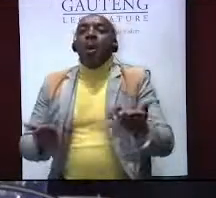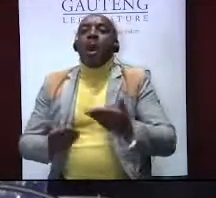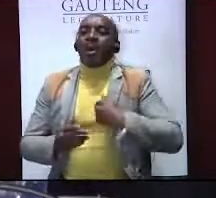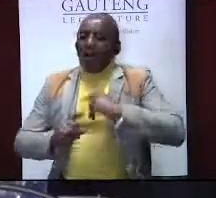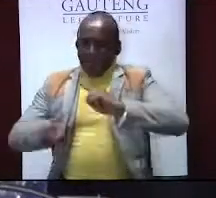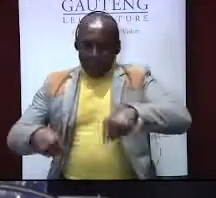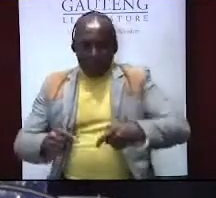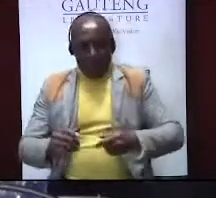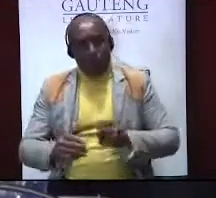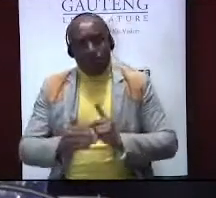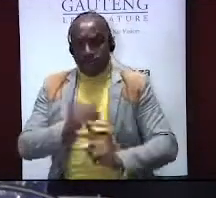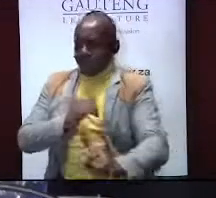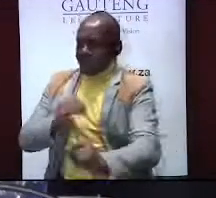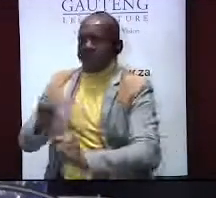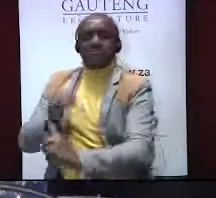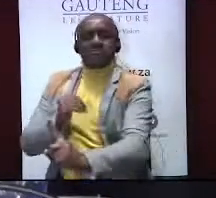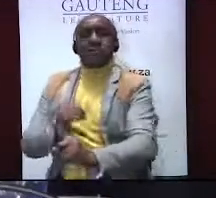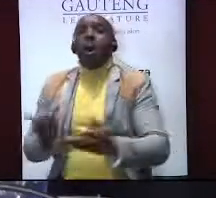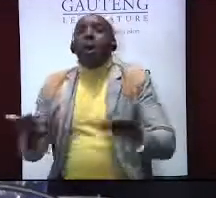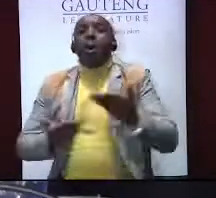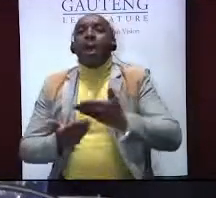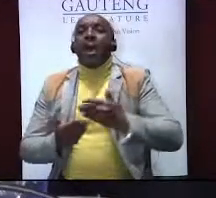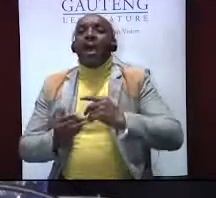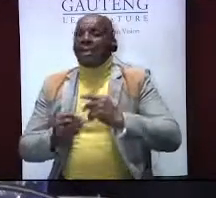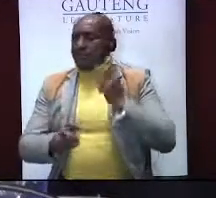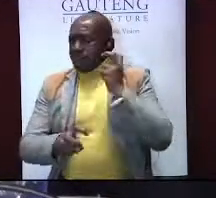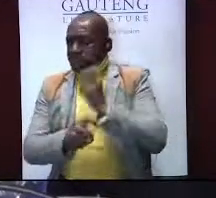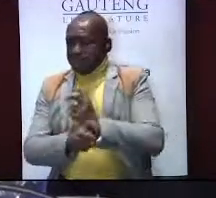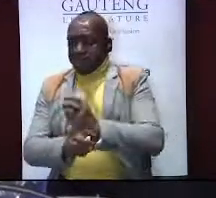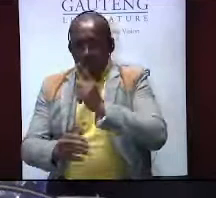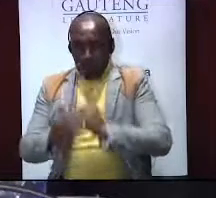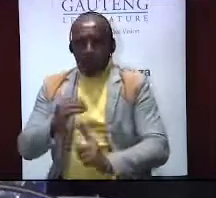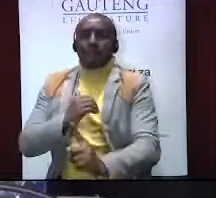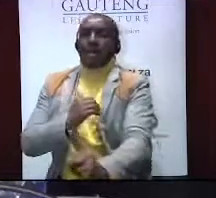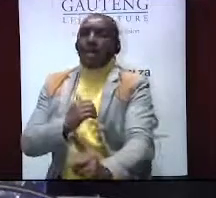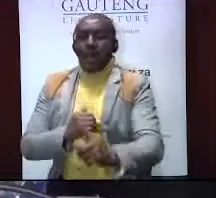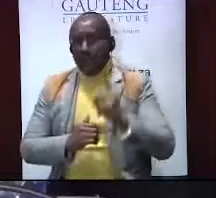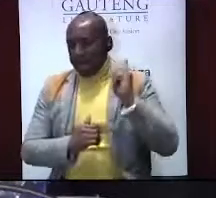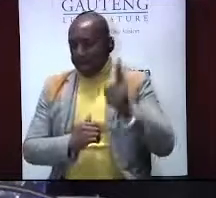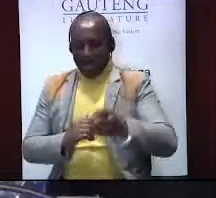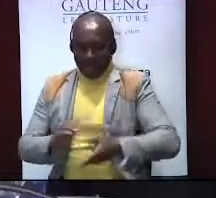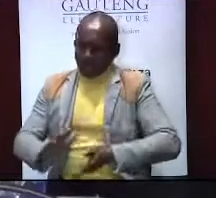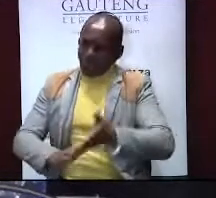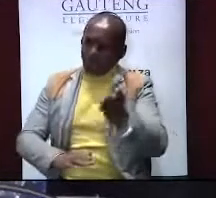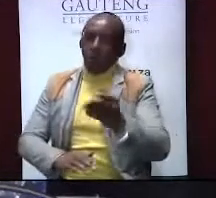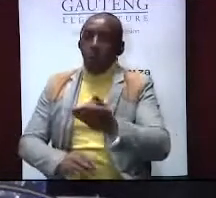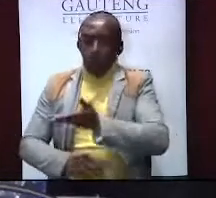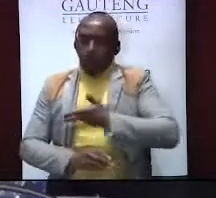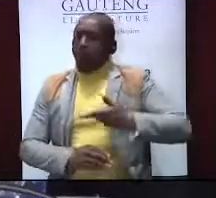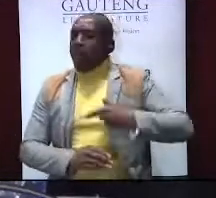akungeni khona, lakuthwa akuphumi khona. Go out